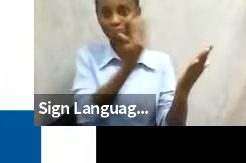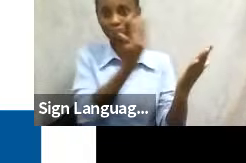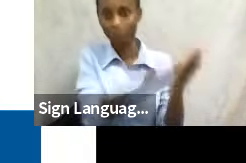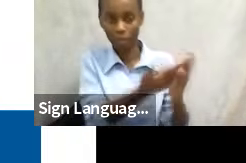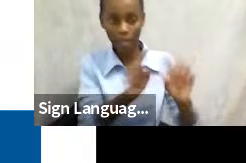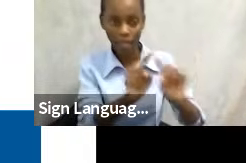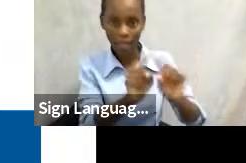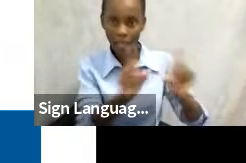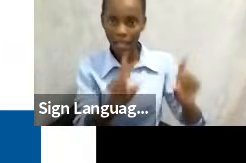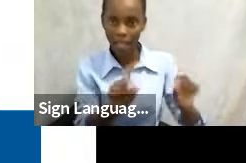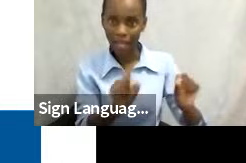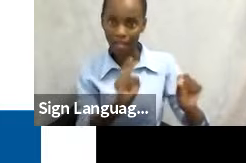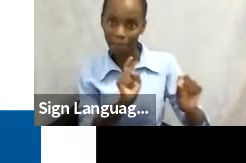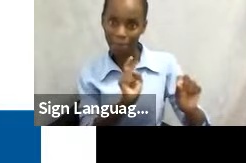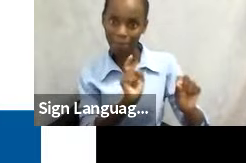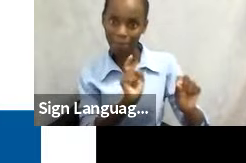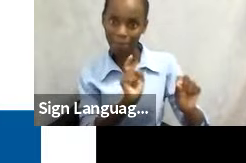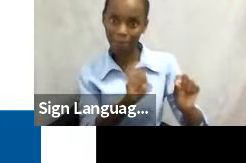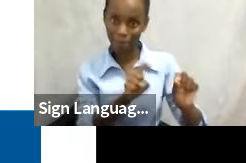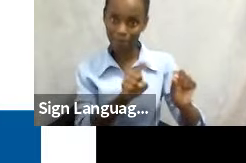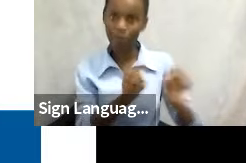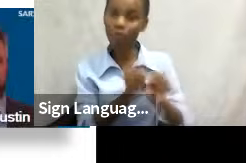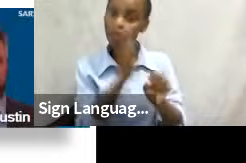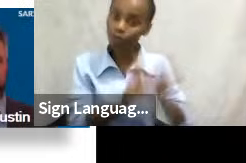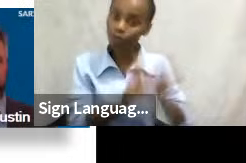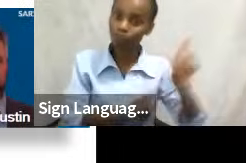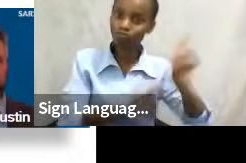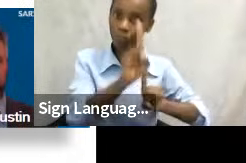it does actually get submitted through to us.